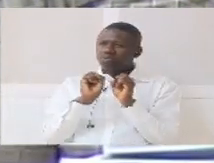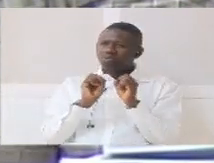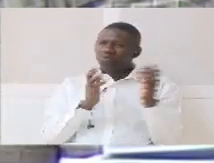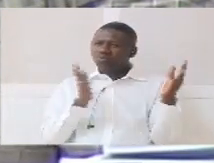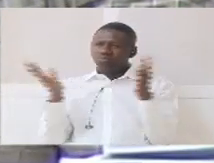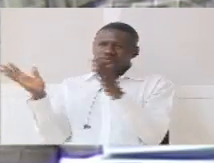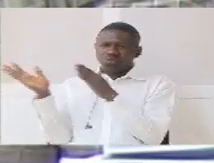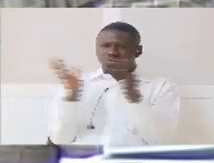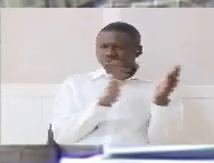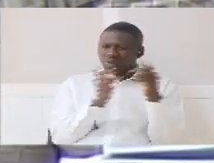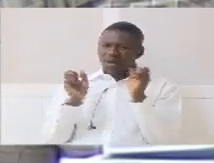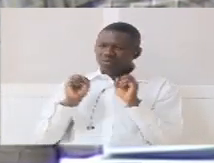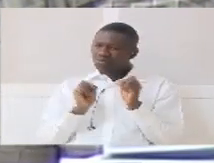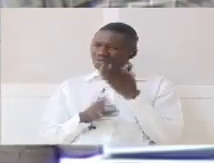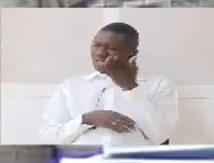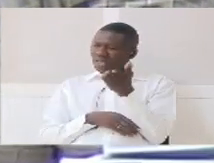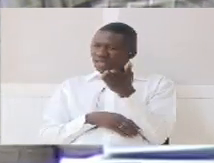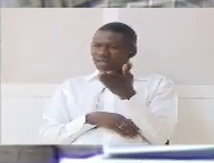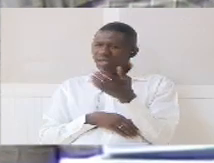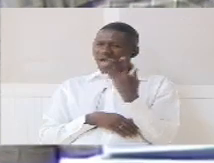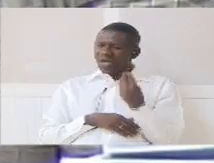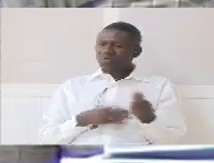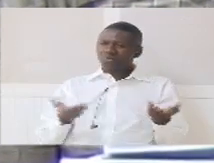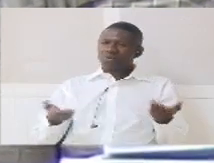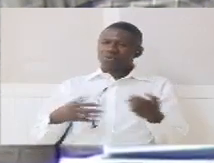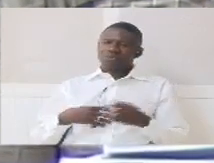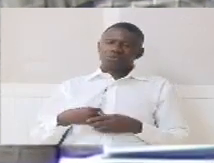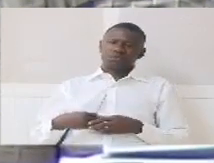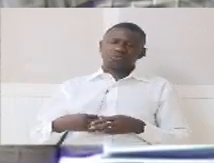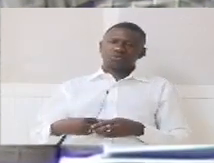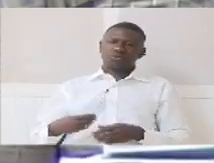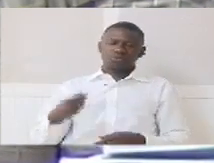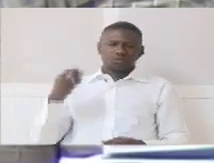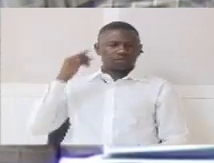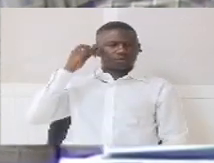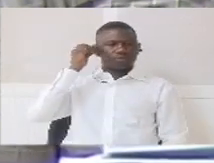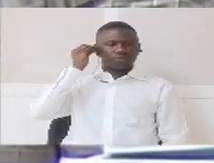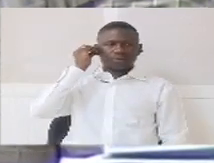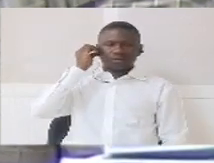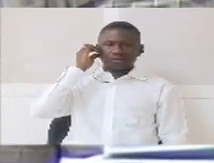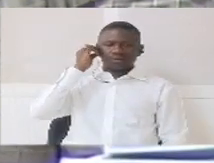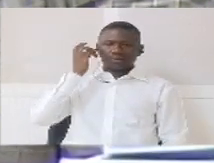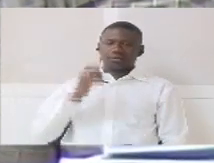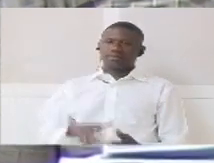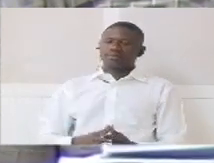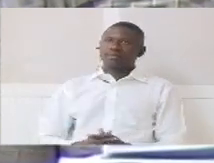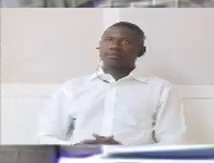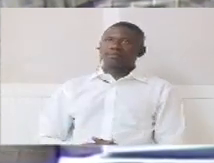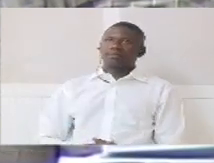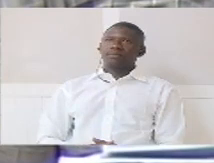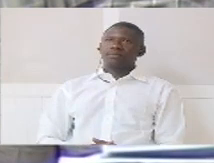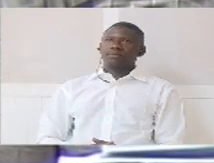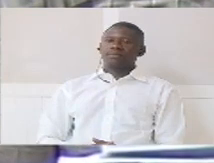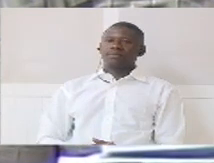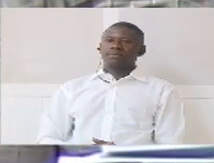kandi fasongo men ka fintina konoto fodu ngo dinkira man silo lu soto fonyo kadunga ka bodda menna menu be ko palantero ananyong